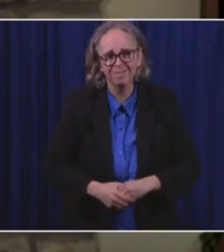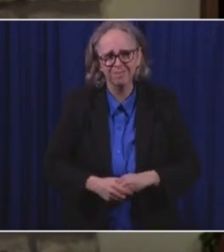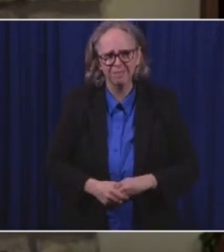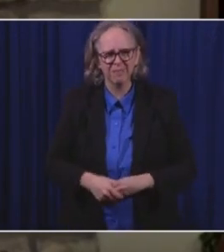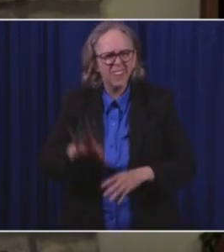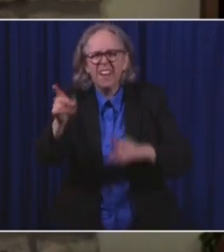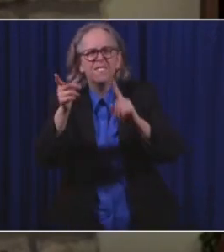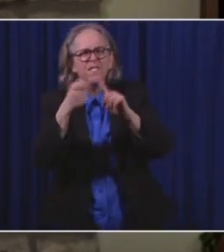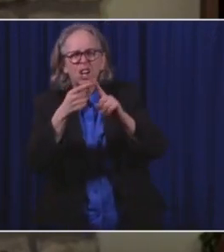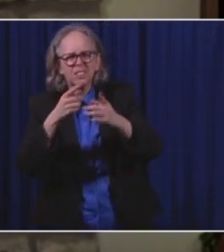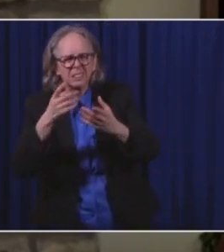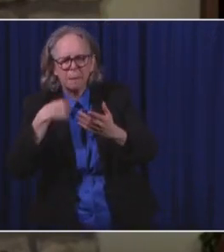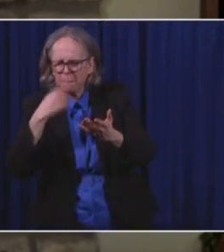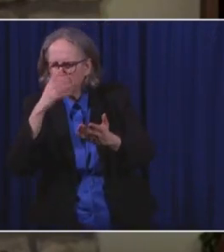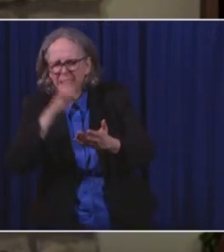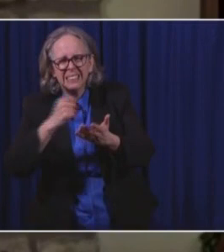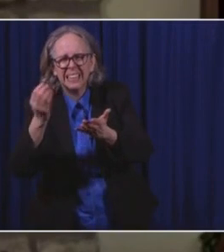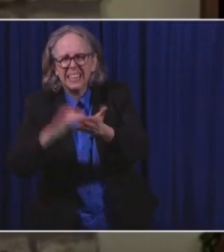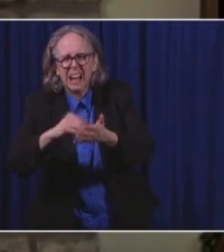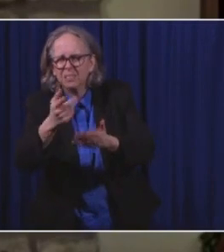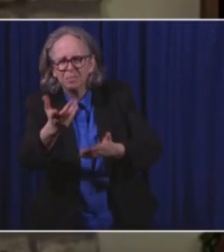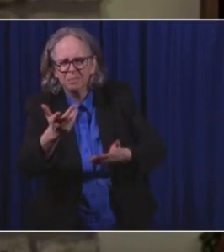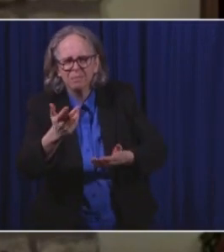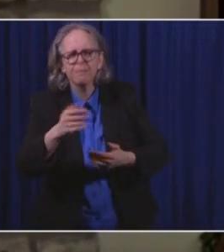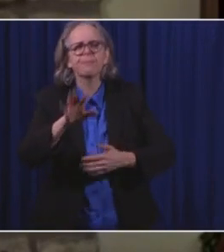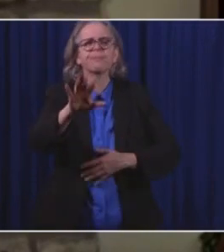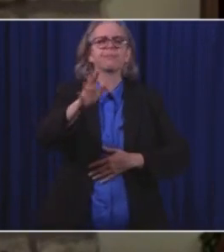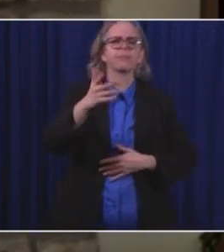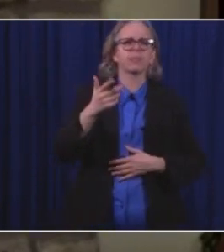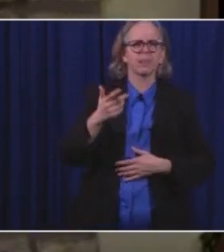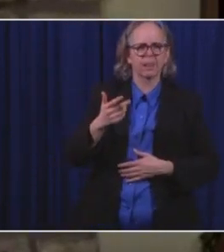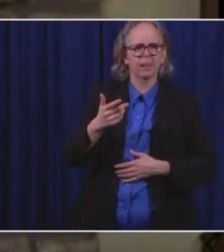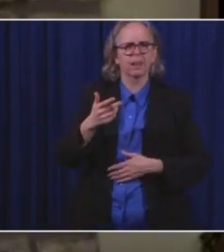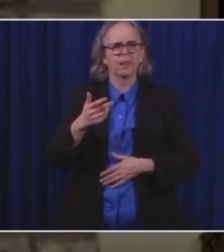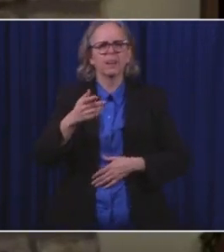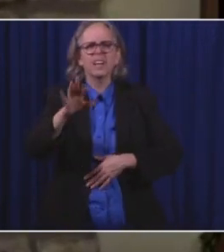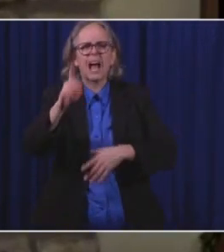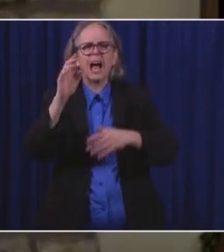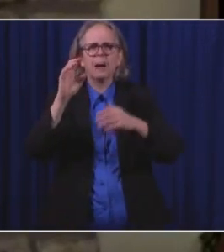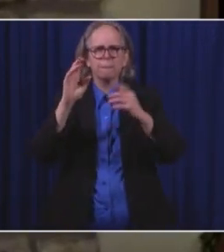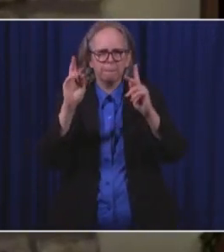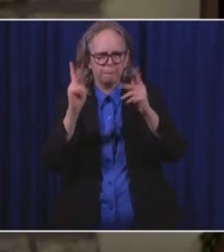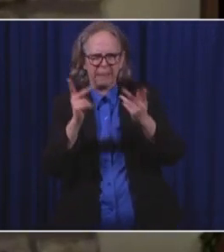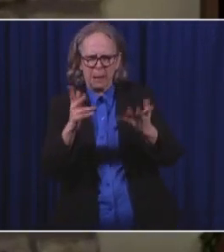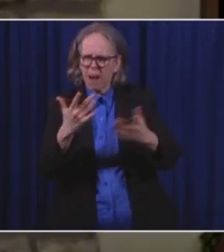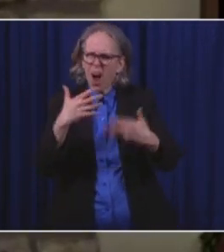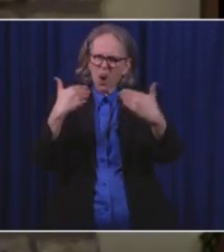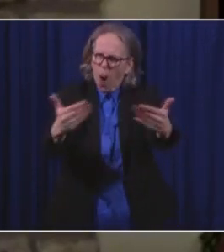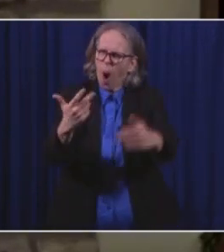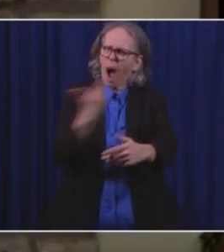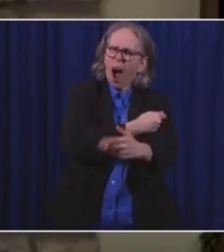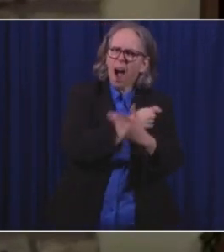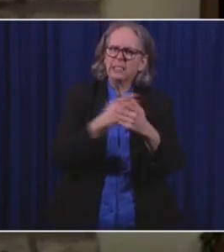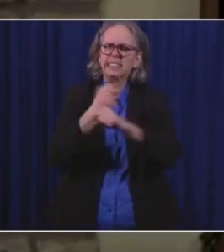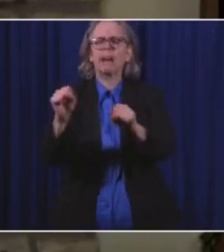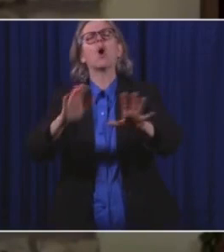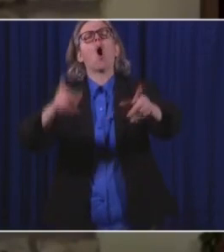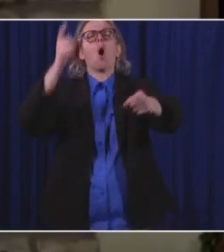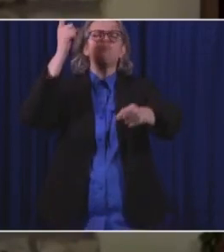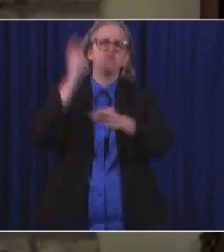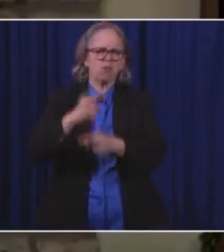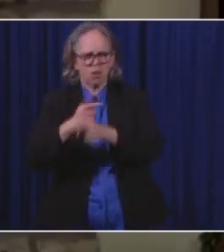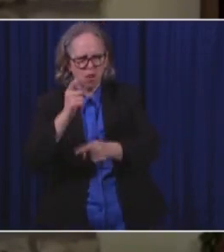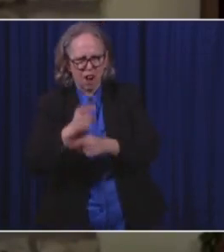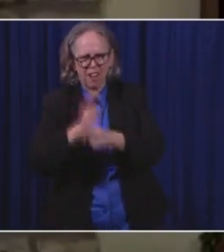was just about marketing the vaccine. Yeah, we are in the process of putting that together.